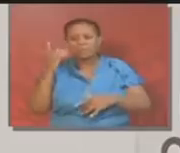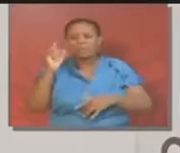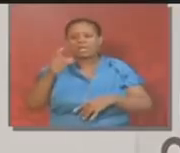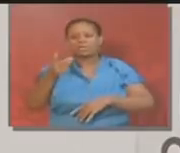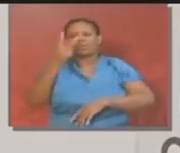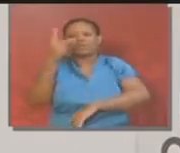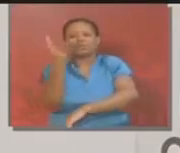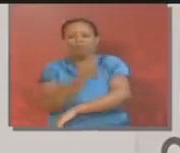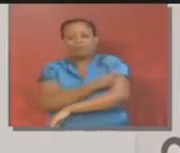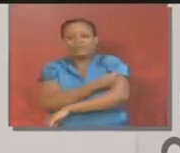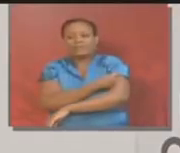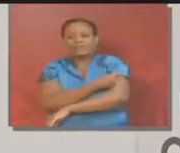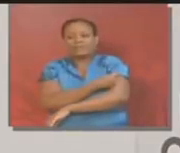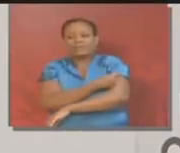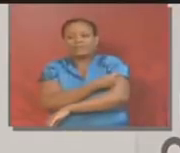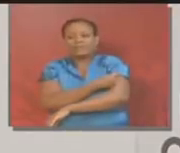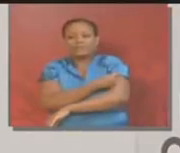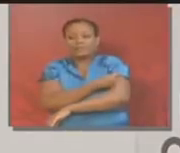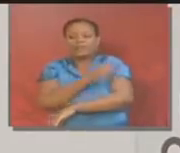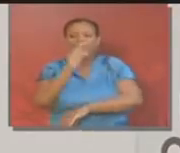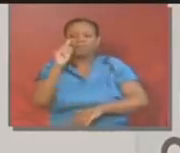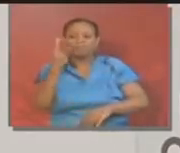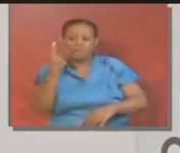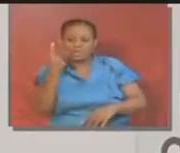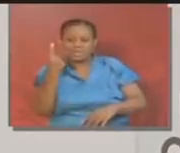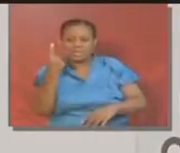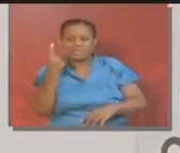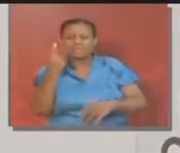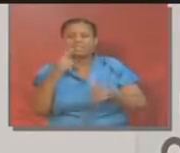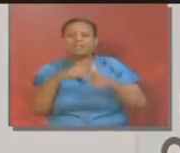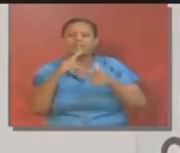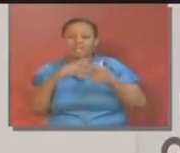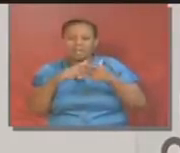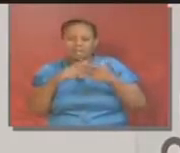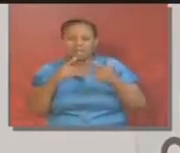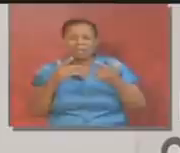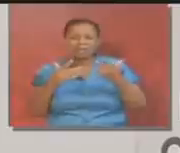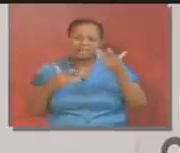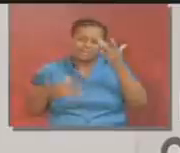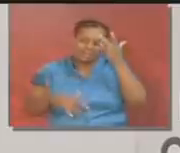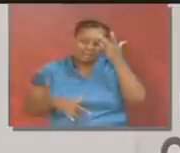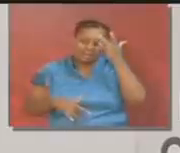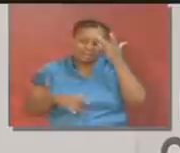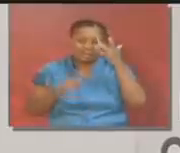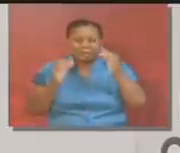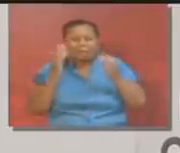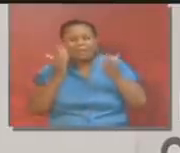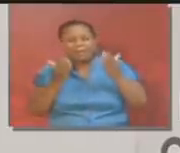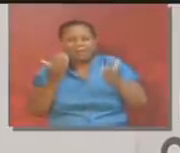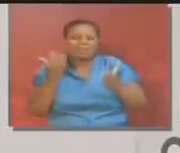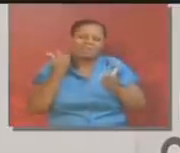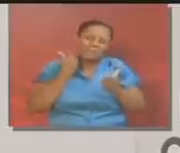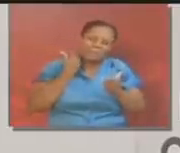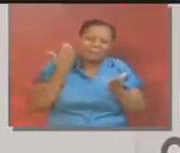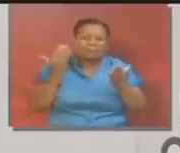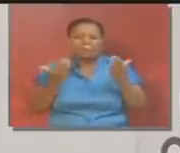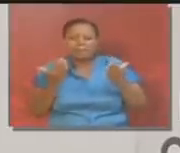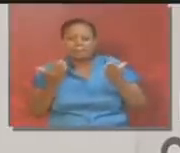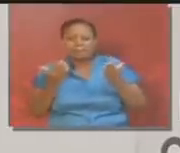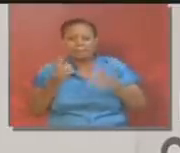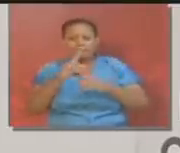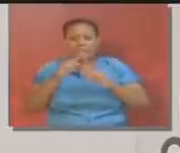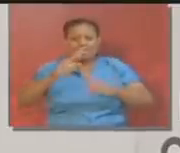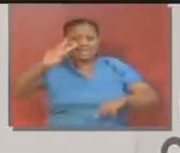first one, you might have some soreness, but for the other one, what they found is that you almost have no side effects whatsoever for the second dose